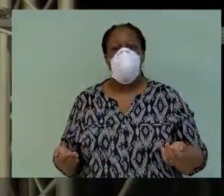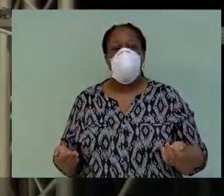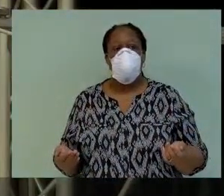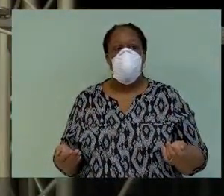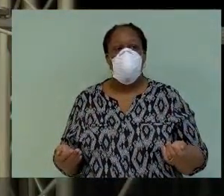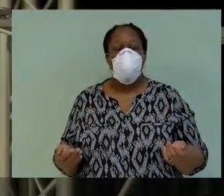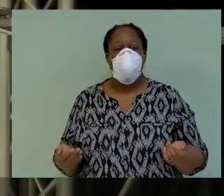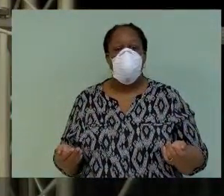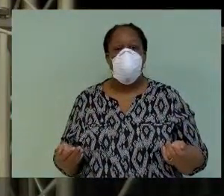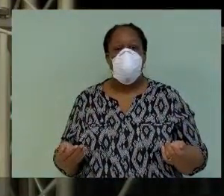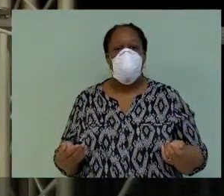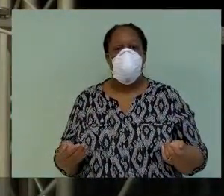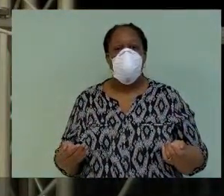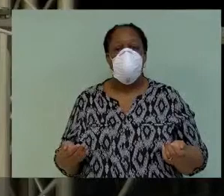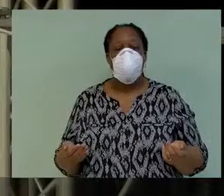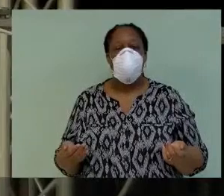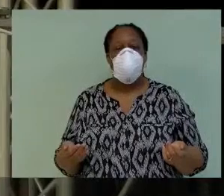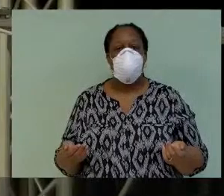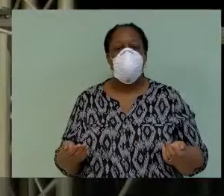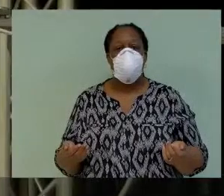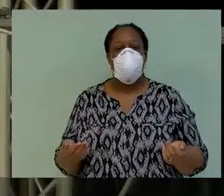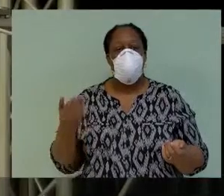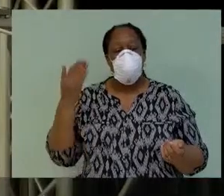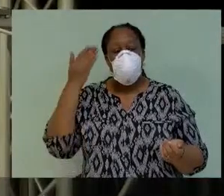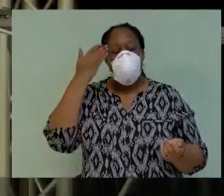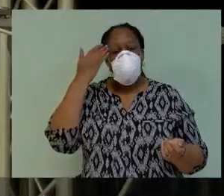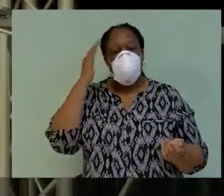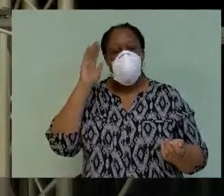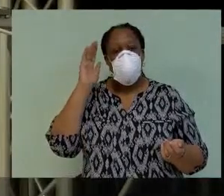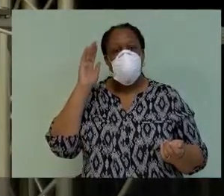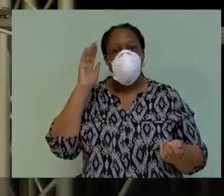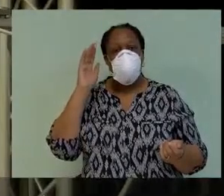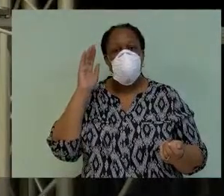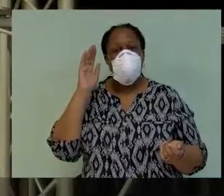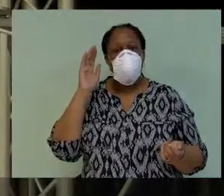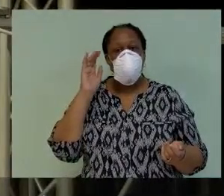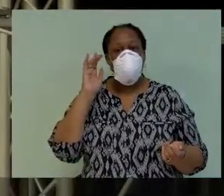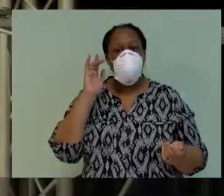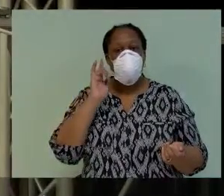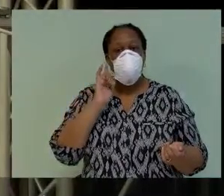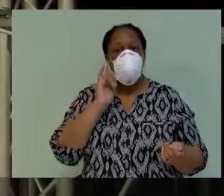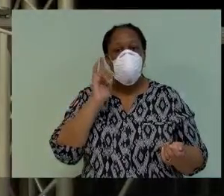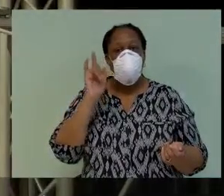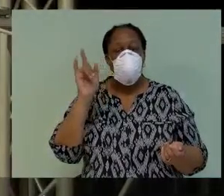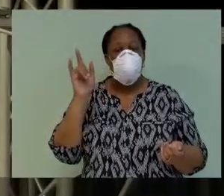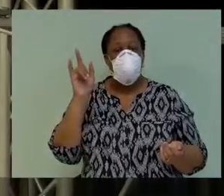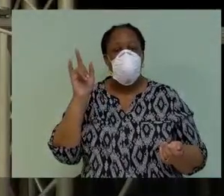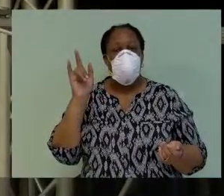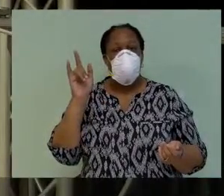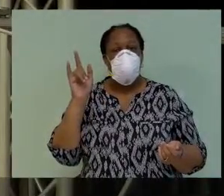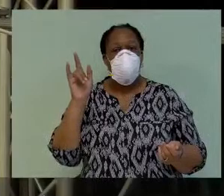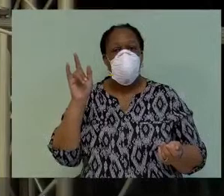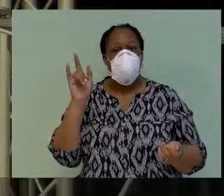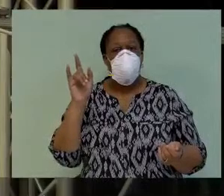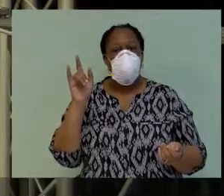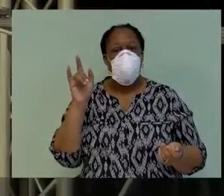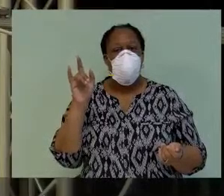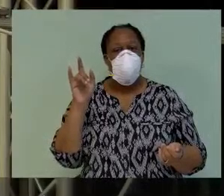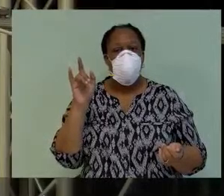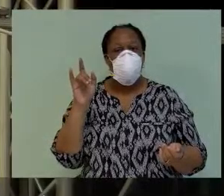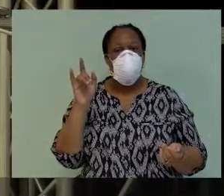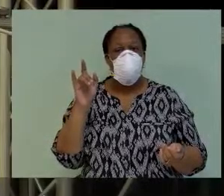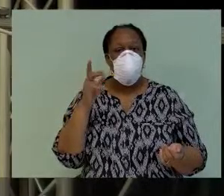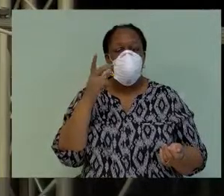recovered. Now, as it relates to the Theodore Roosevelt aircraft, yes, I saw the article about the